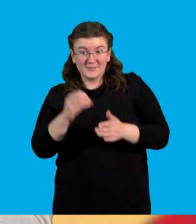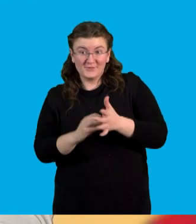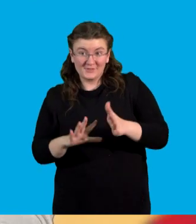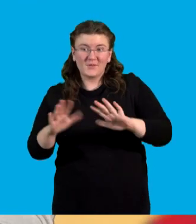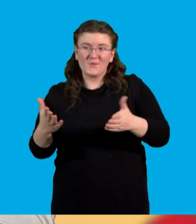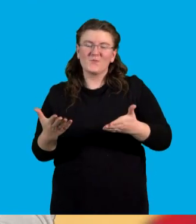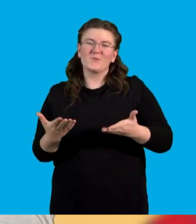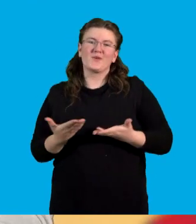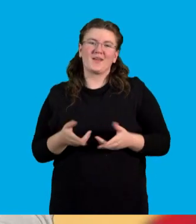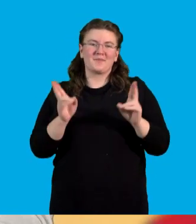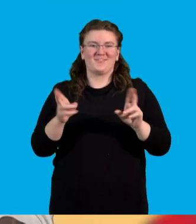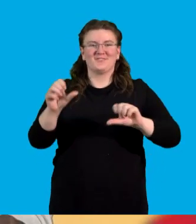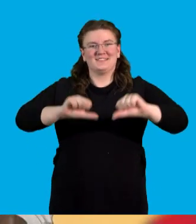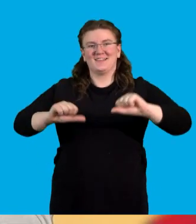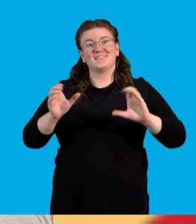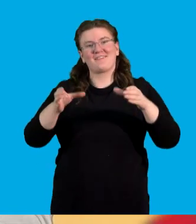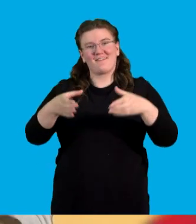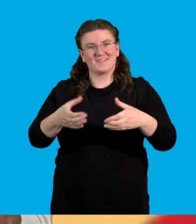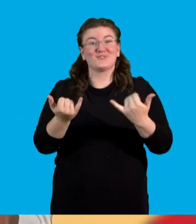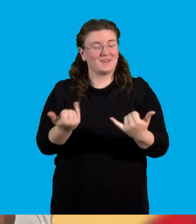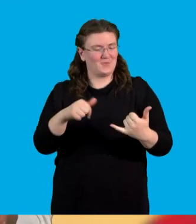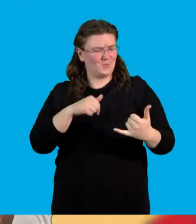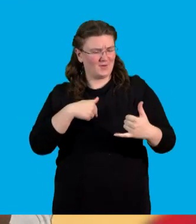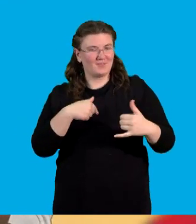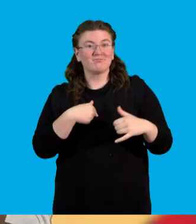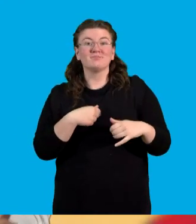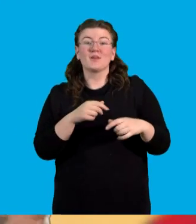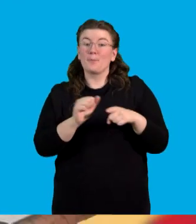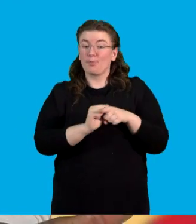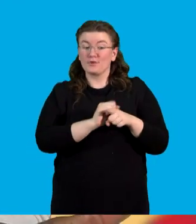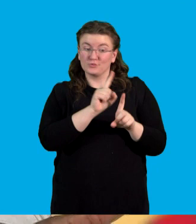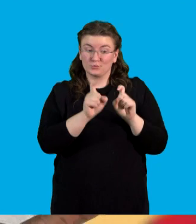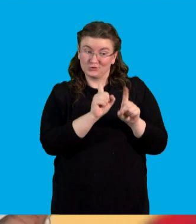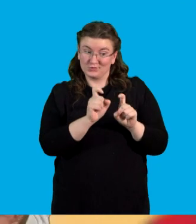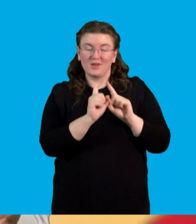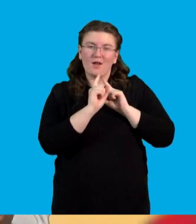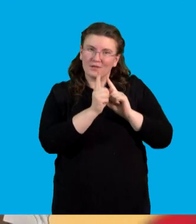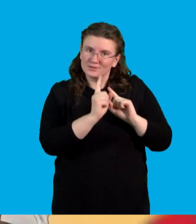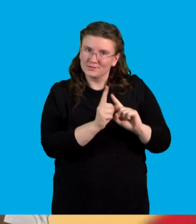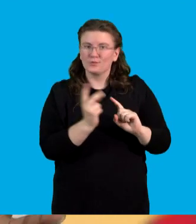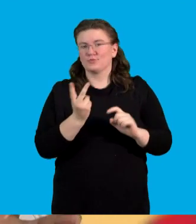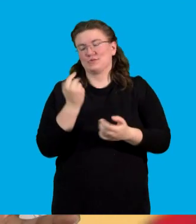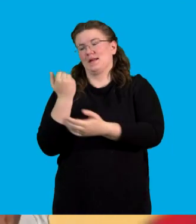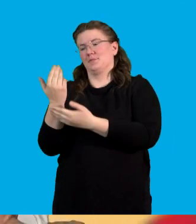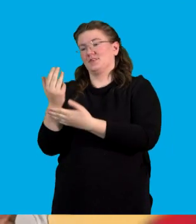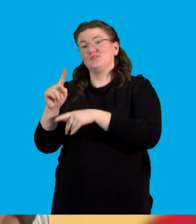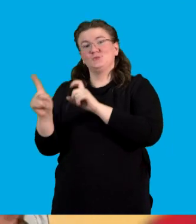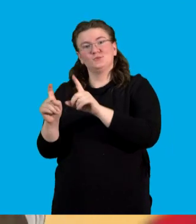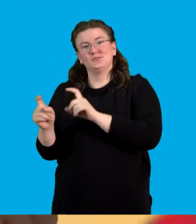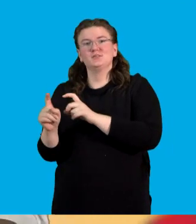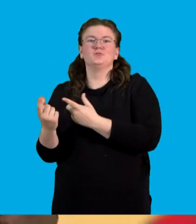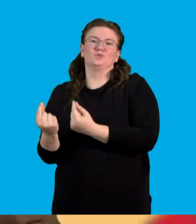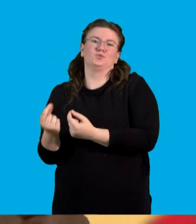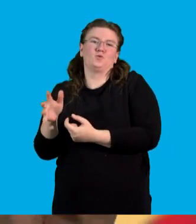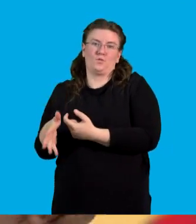Hello learners and welcome to your Natural Sciences lesson. So today we're going to be answering practice questions and application questions that are based on the cost